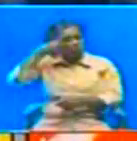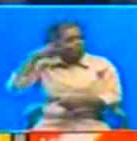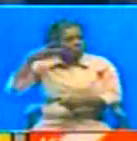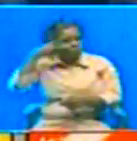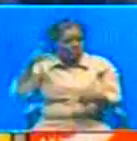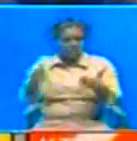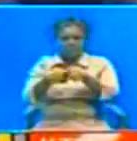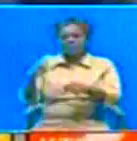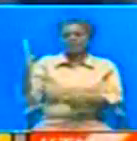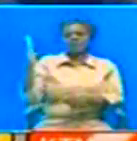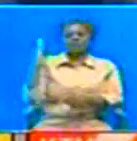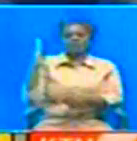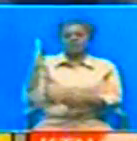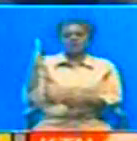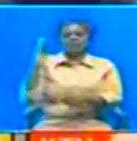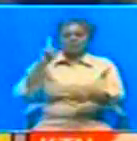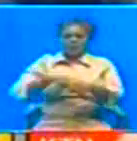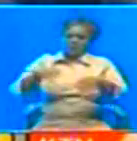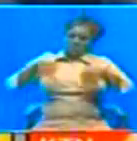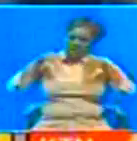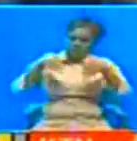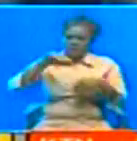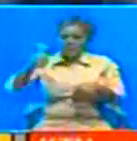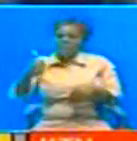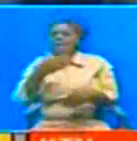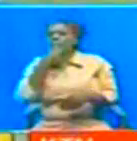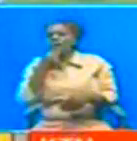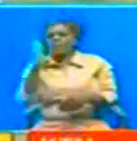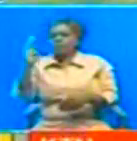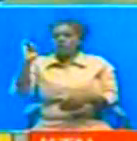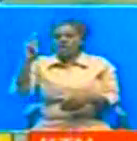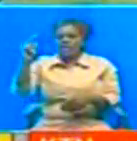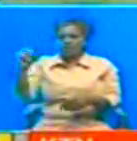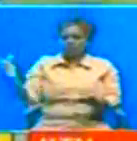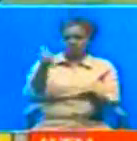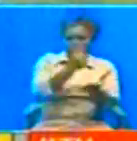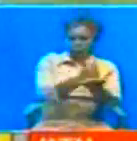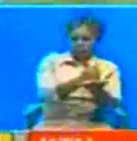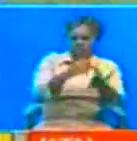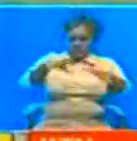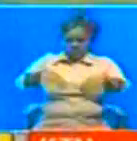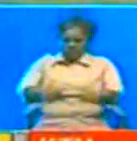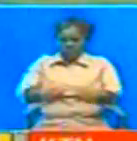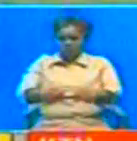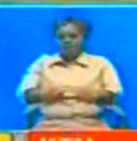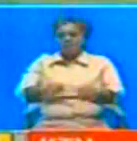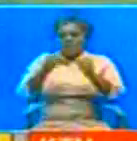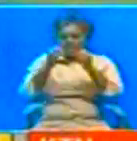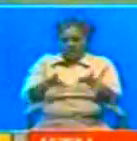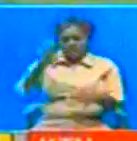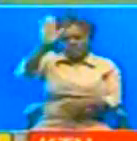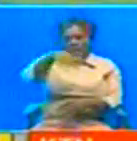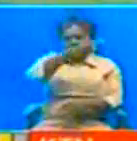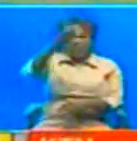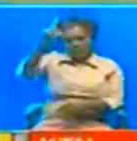vya kiusalama wanaposubiri Joseph Kipchirchir Boynet kuchukua uongozi. Hii ni iwapo bunge litamuidhinisha kama